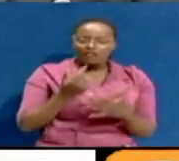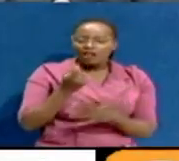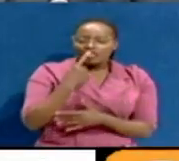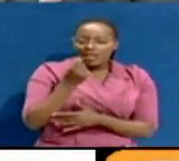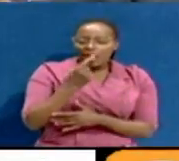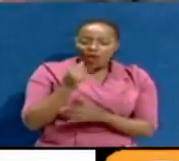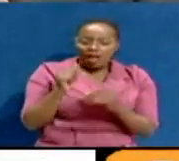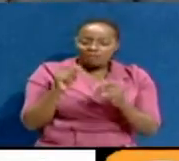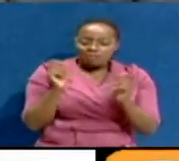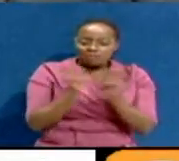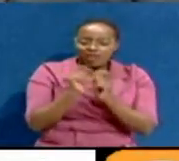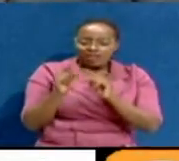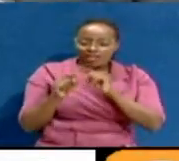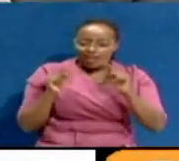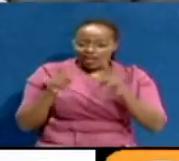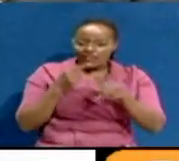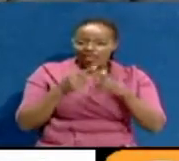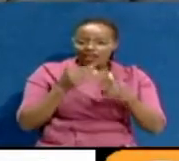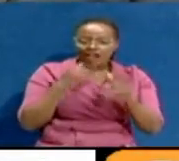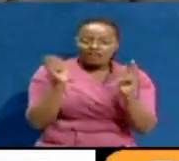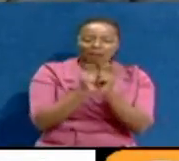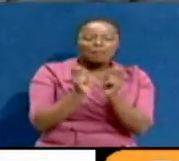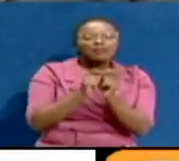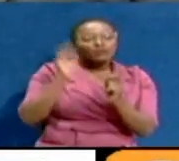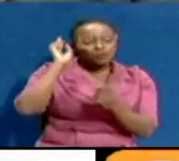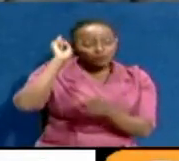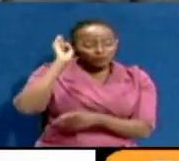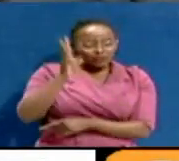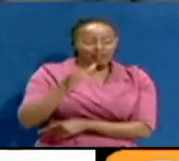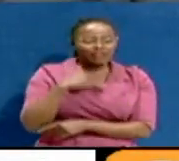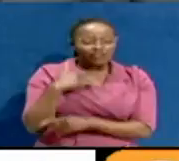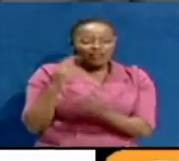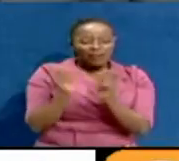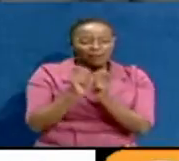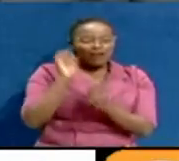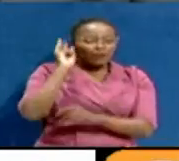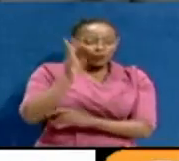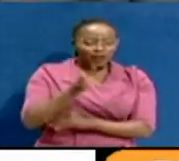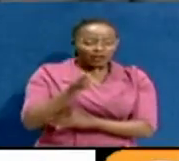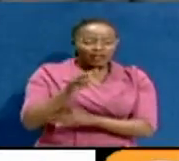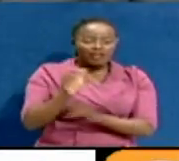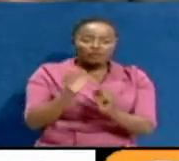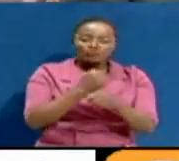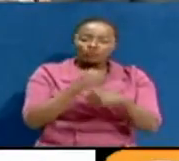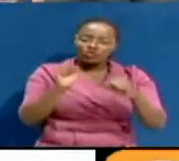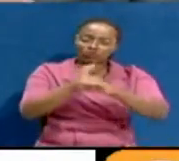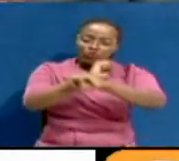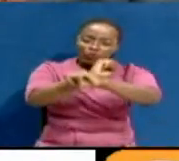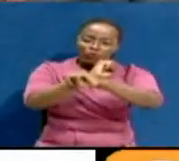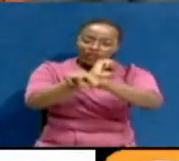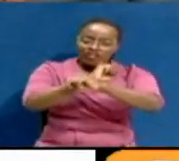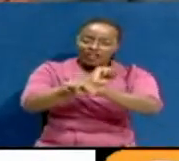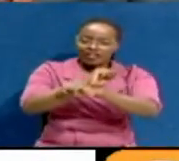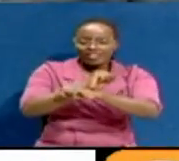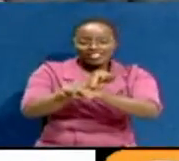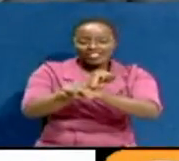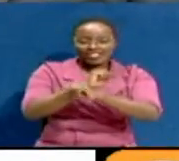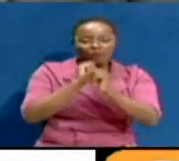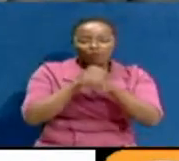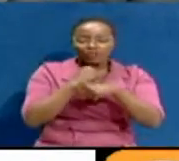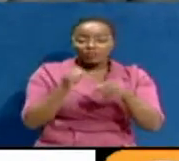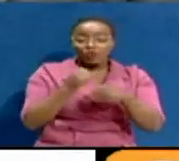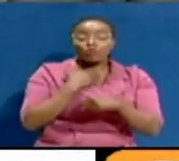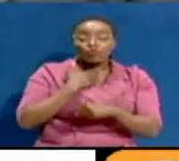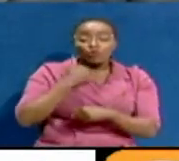that you don't feel pain. You'll still feel some pain." There are things that you can't prevent that much of. So you